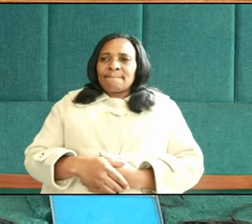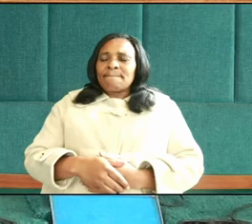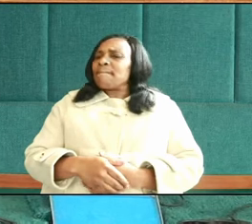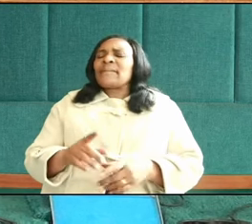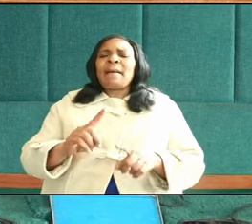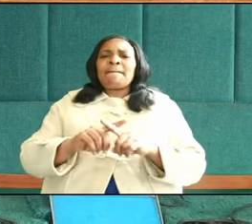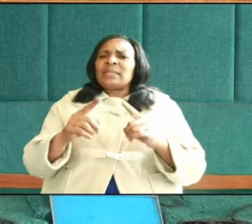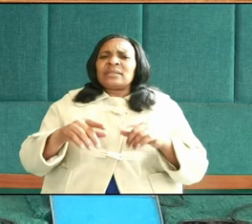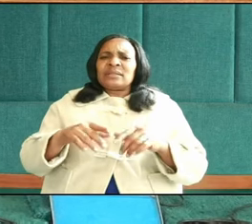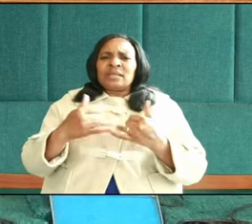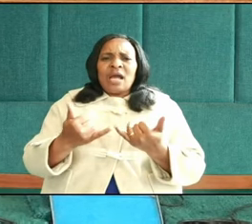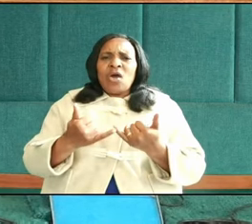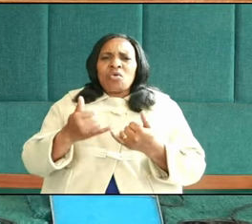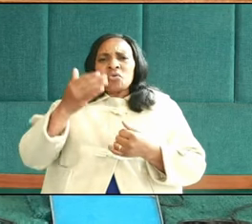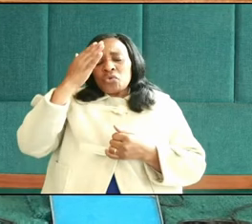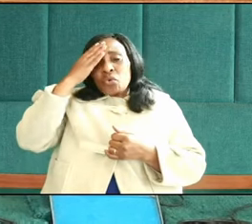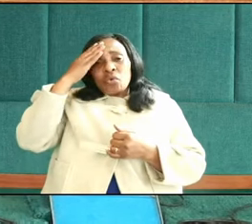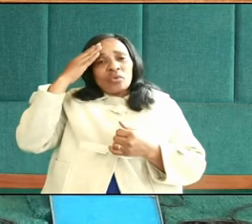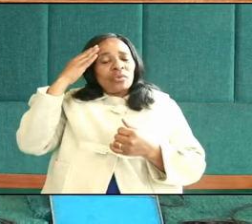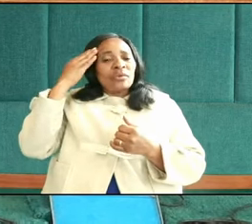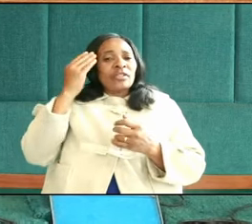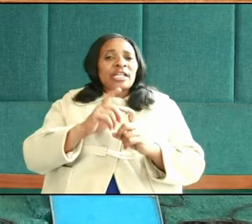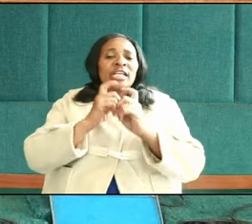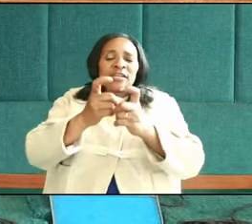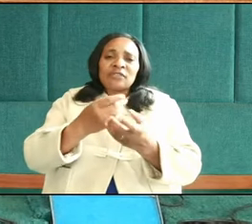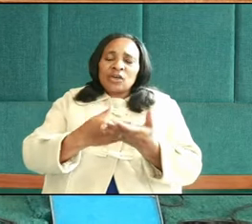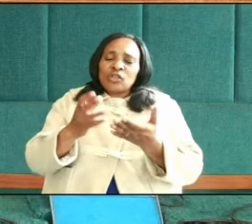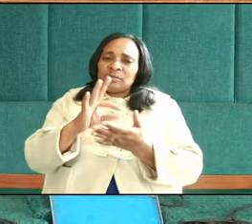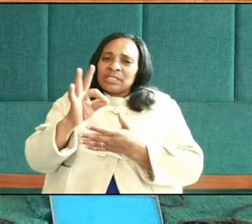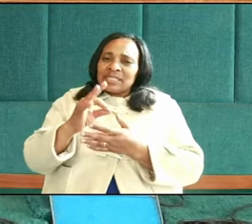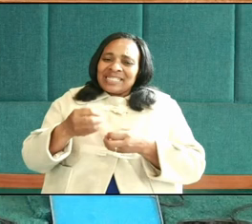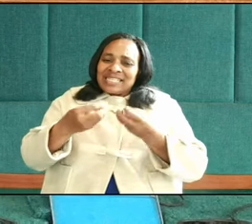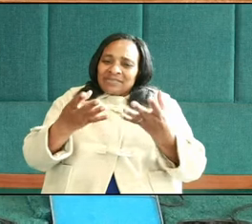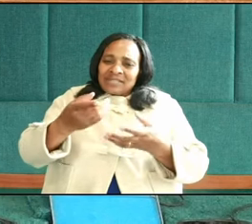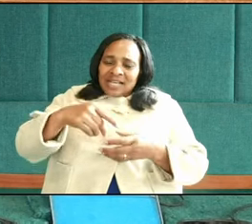But how do we know what gift the Holy Spirit gives us?